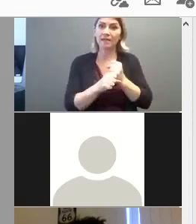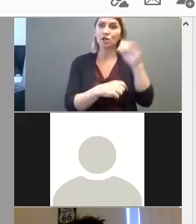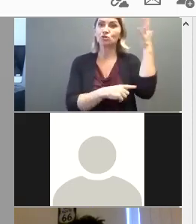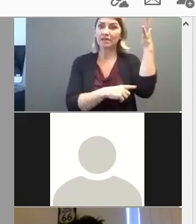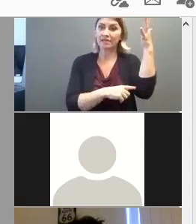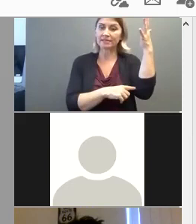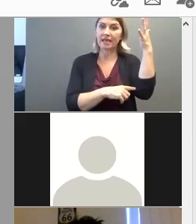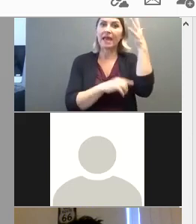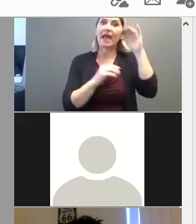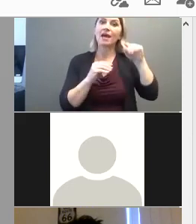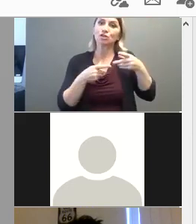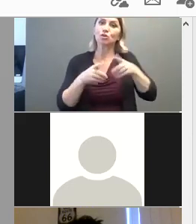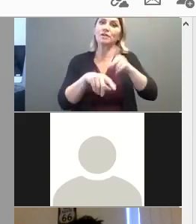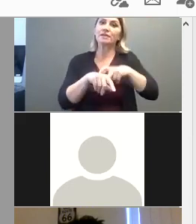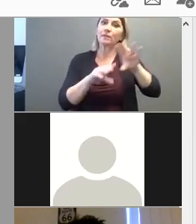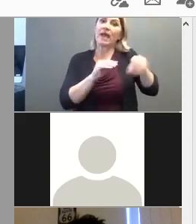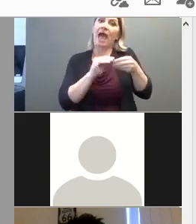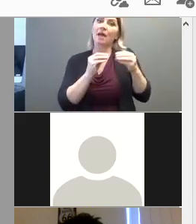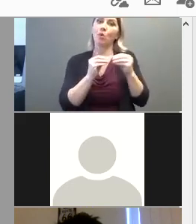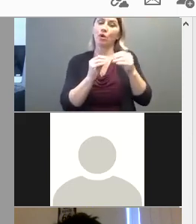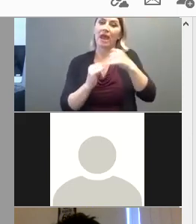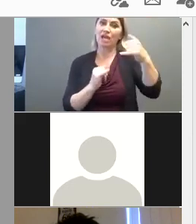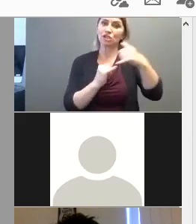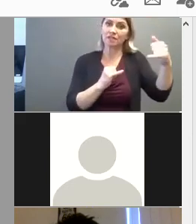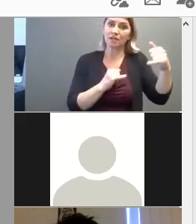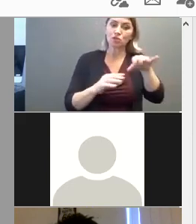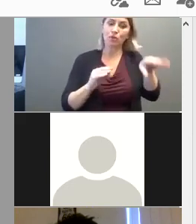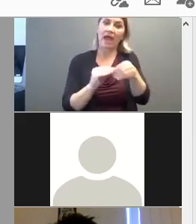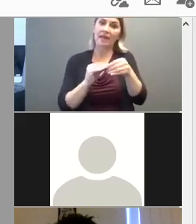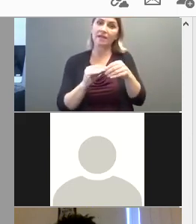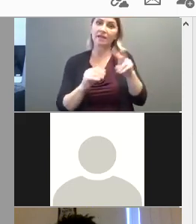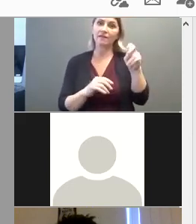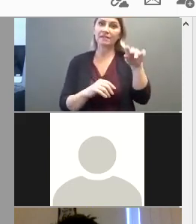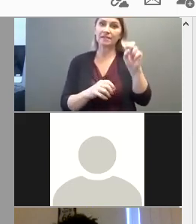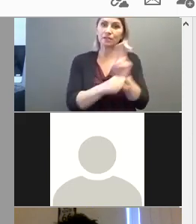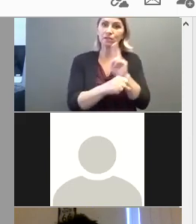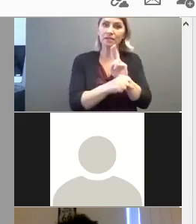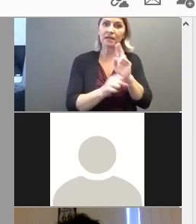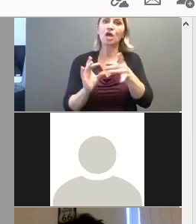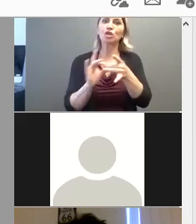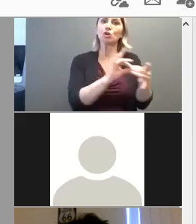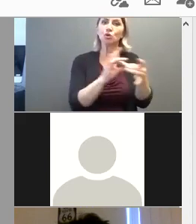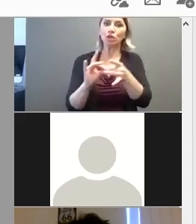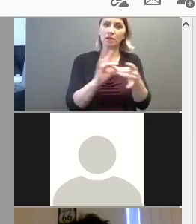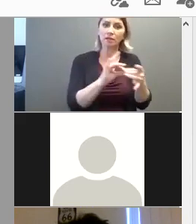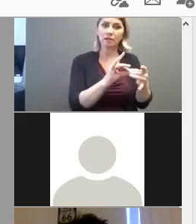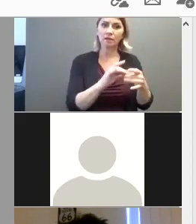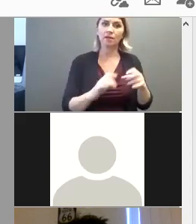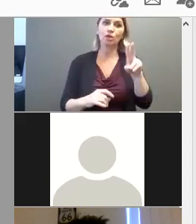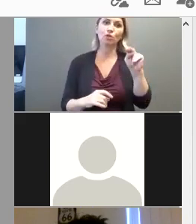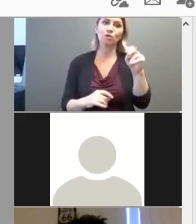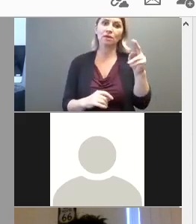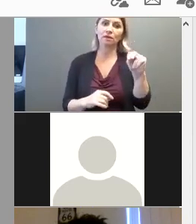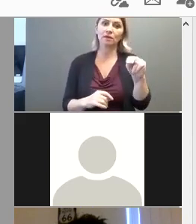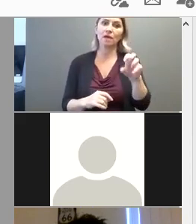more edges. So adding two vertices together is done using this union function. And now it is the job of